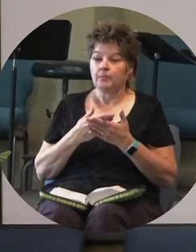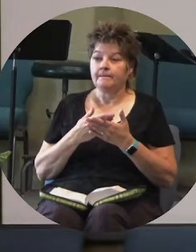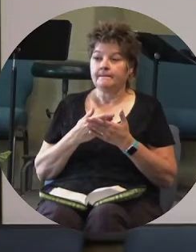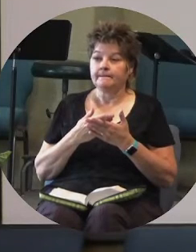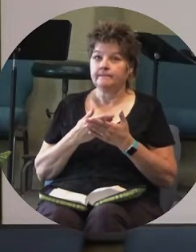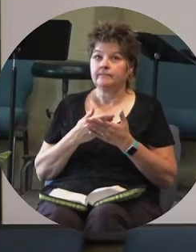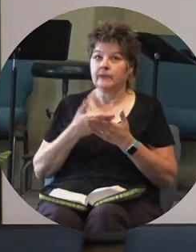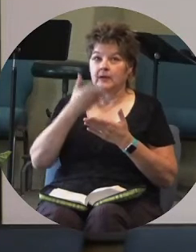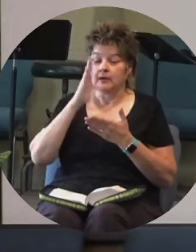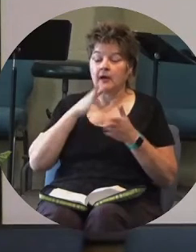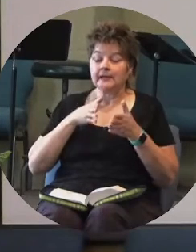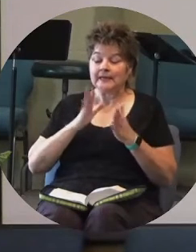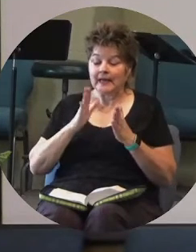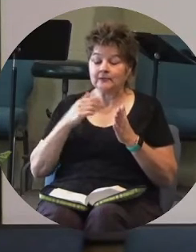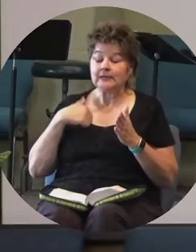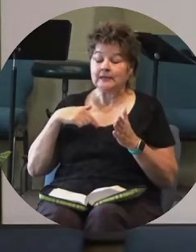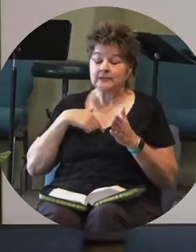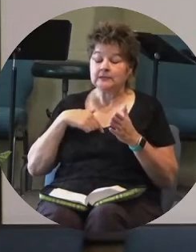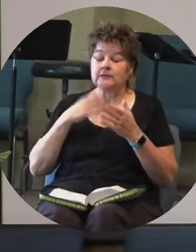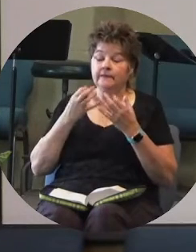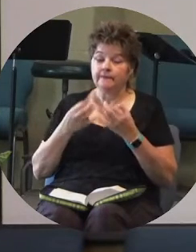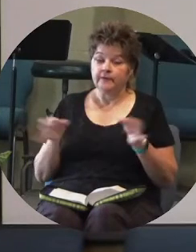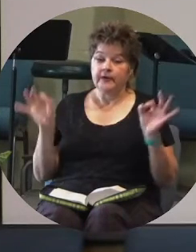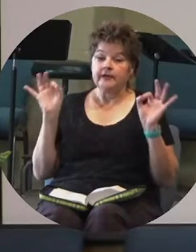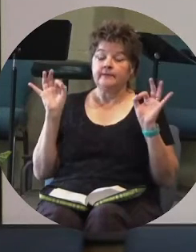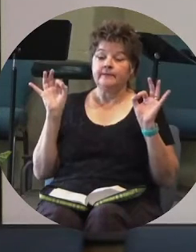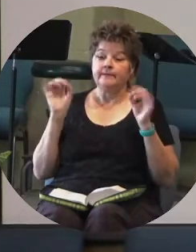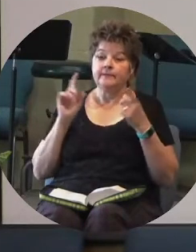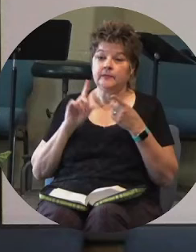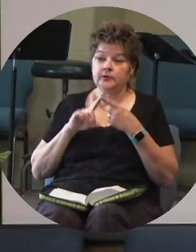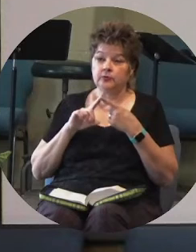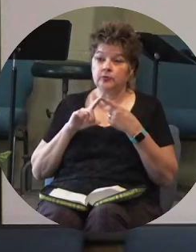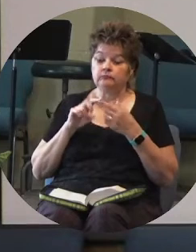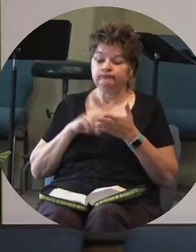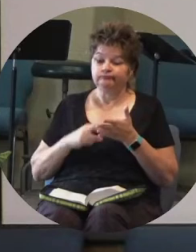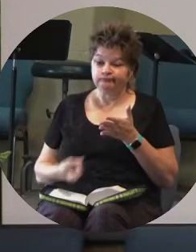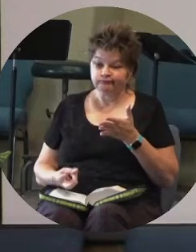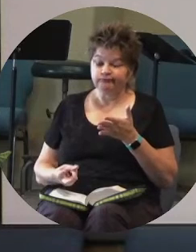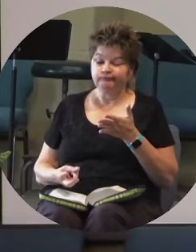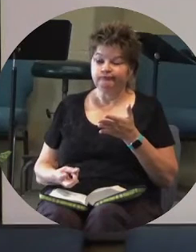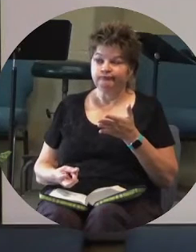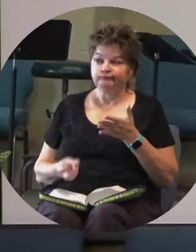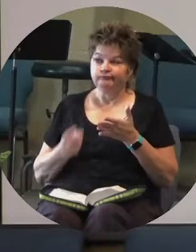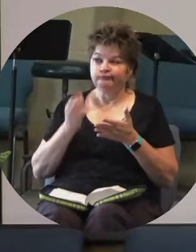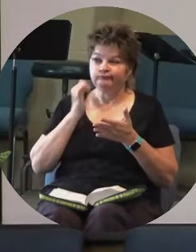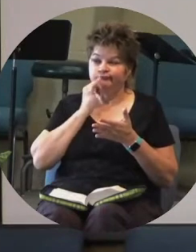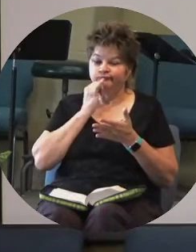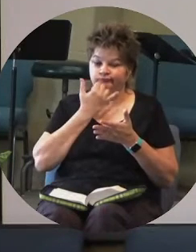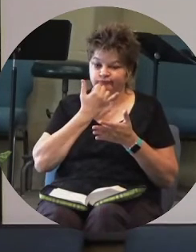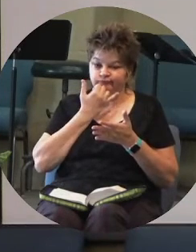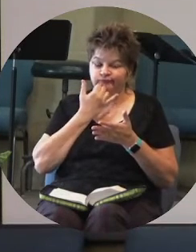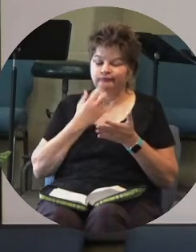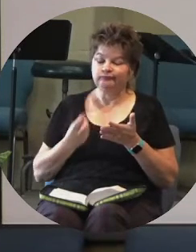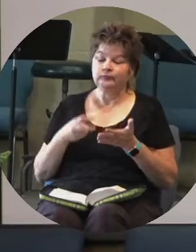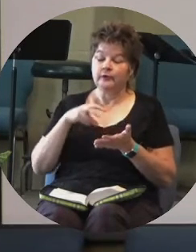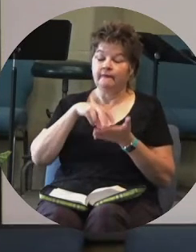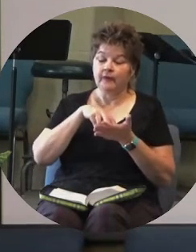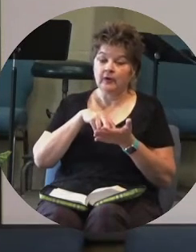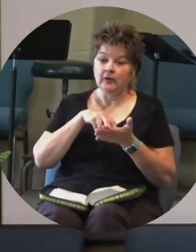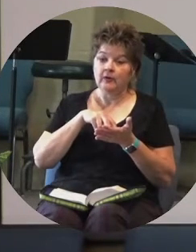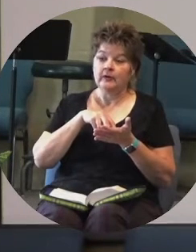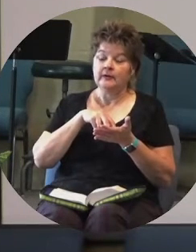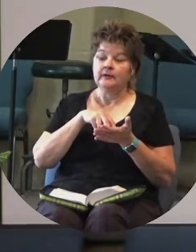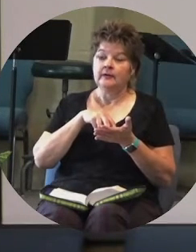He allows us the freedom to fall, to stand, to